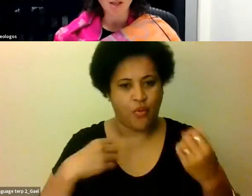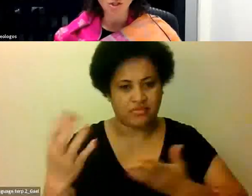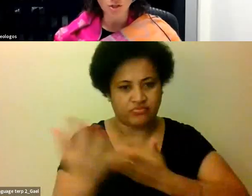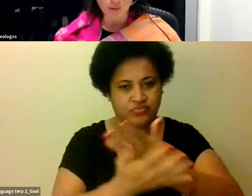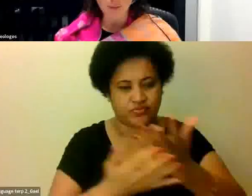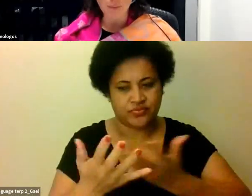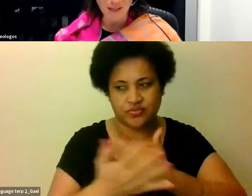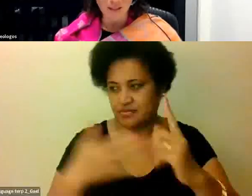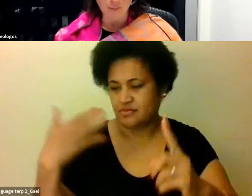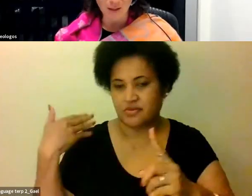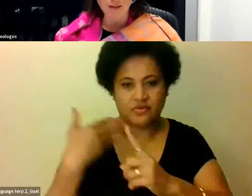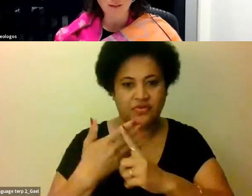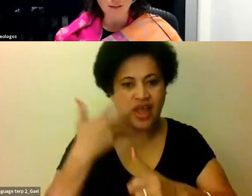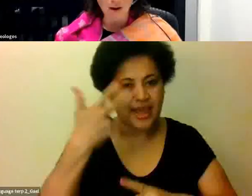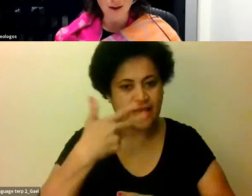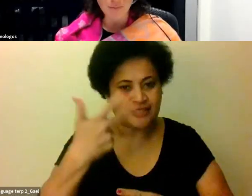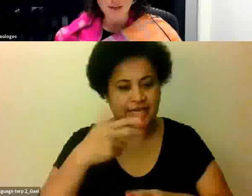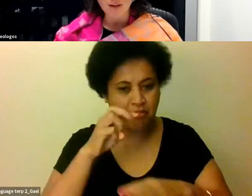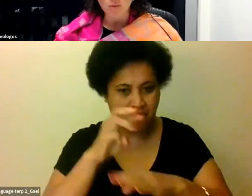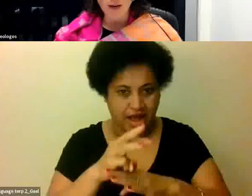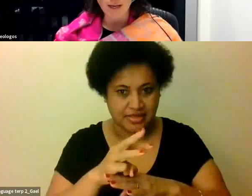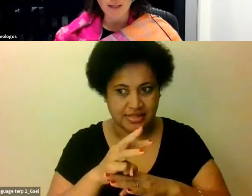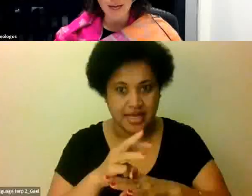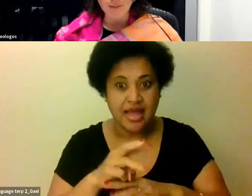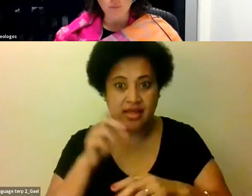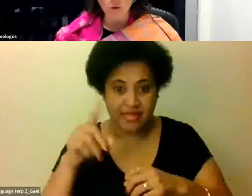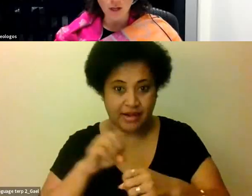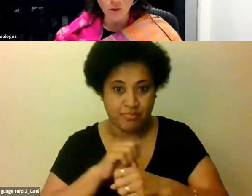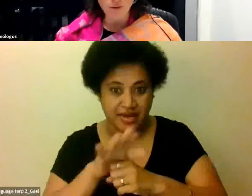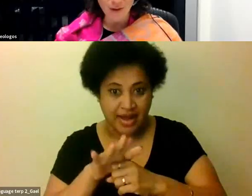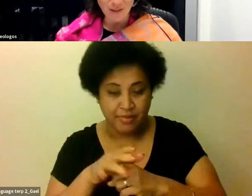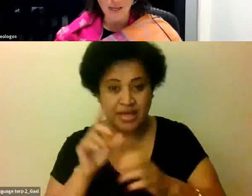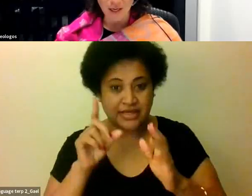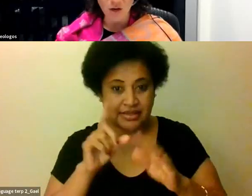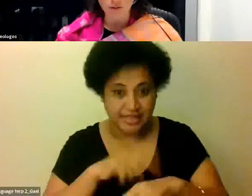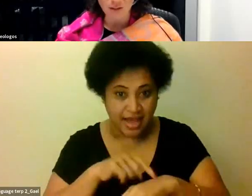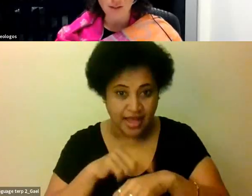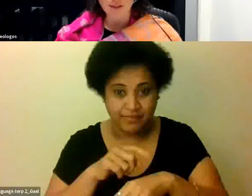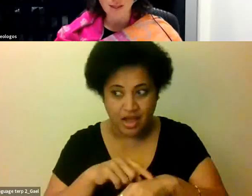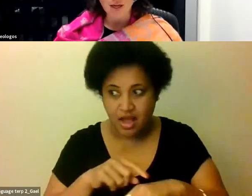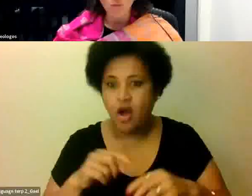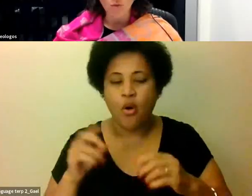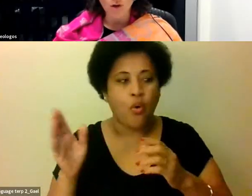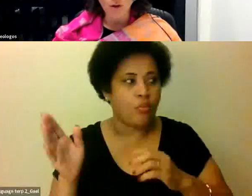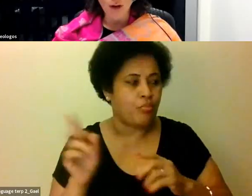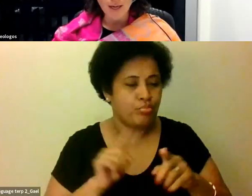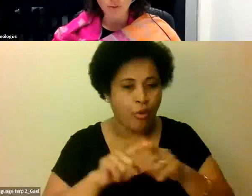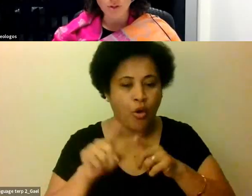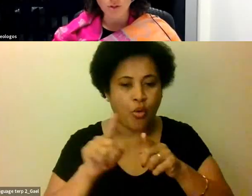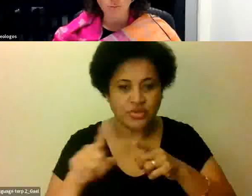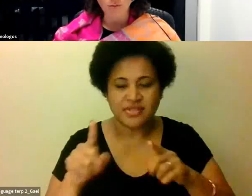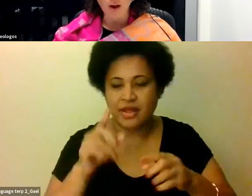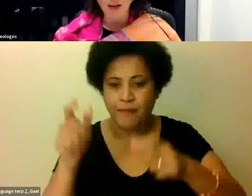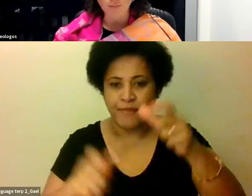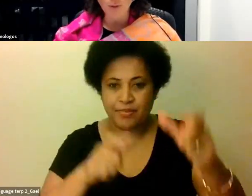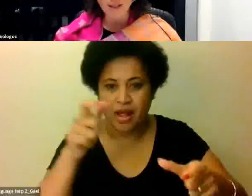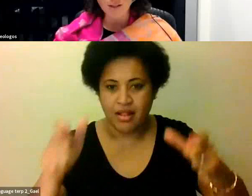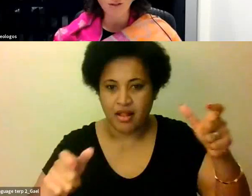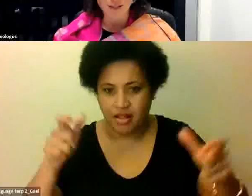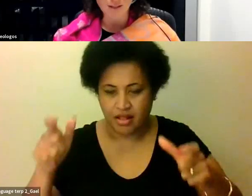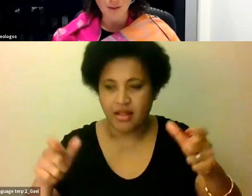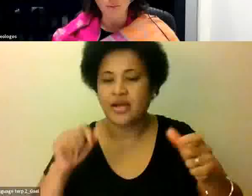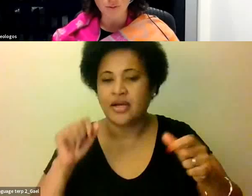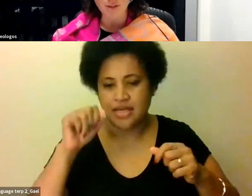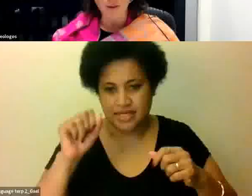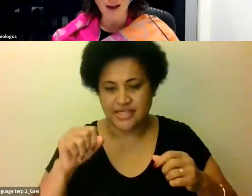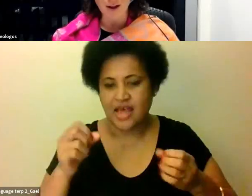months during the pandemic time, when a lot of our stakeholders were able to provide